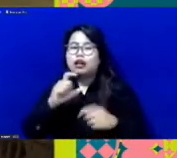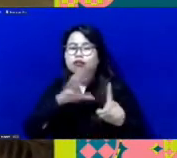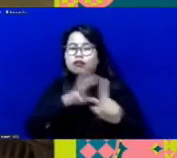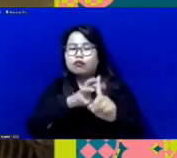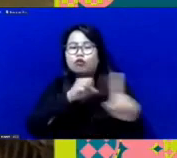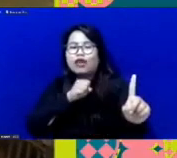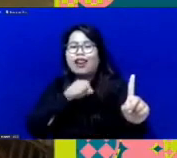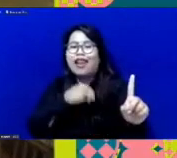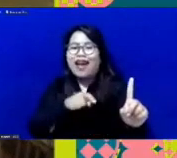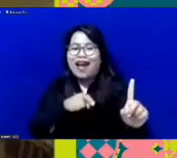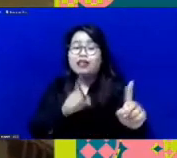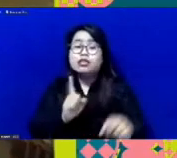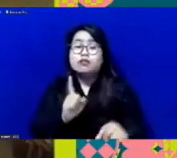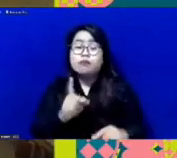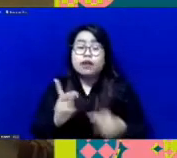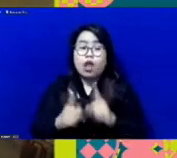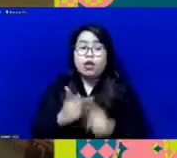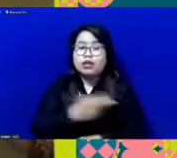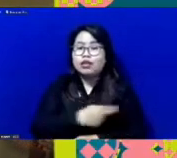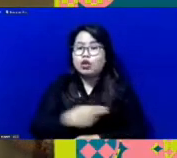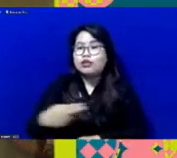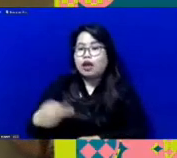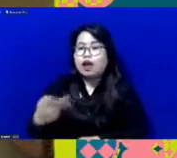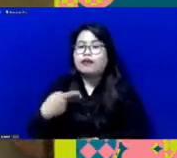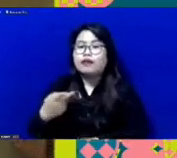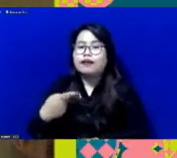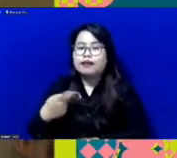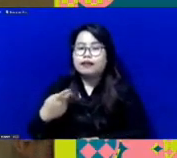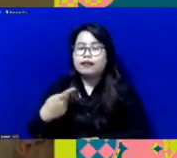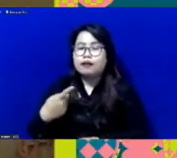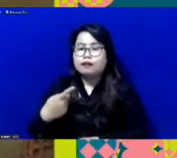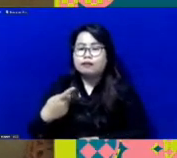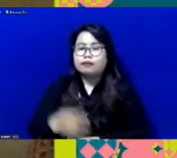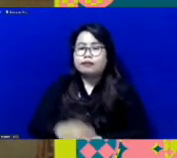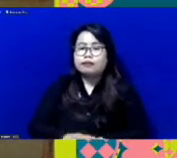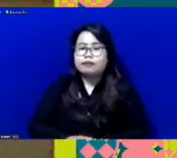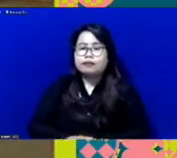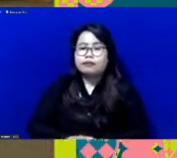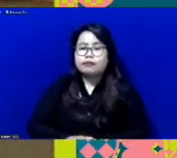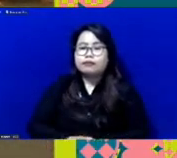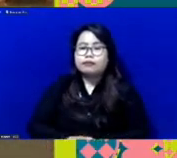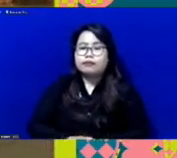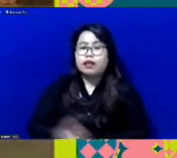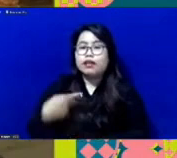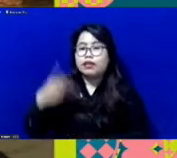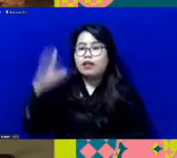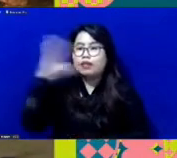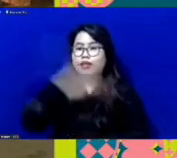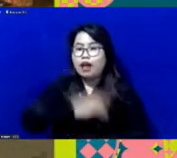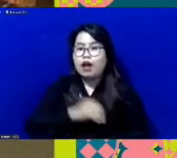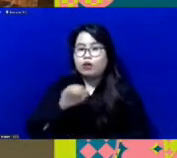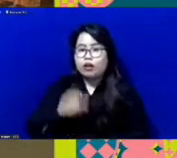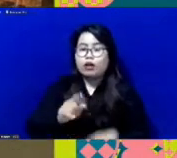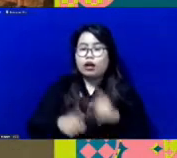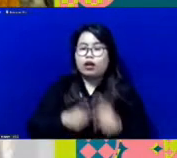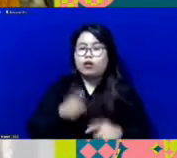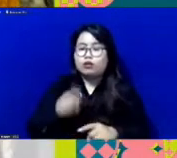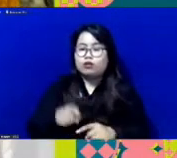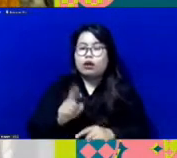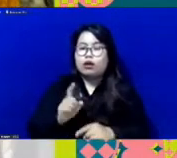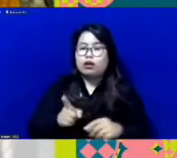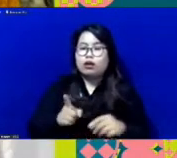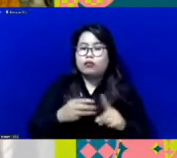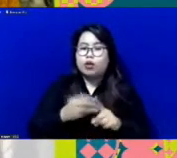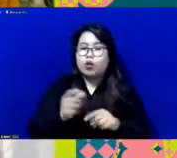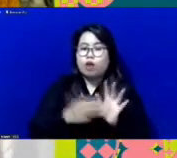around 40 to 50% of our economy. So State of Enterprise in Indonesia is actually very big. It's actually 40 to 50% of our economy. And we have... I'm